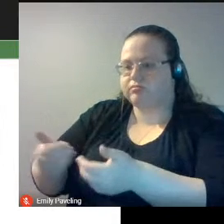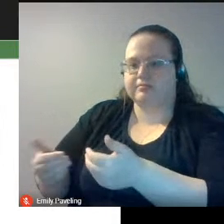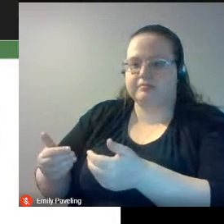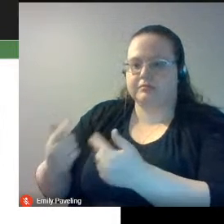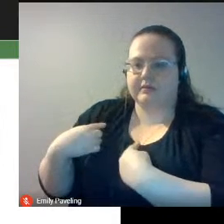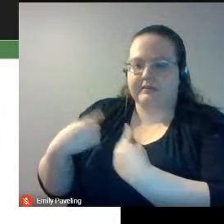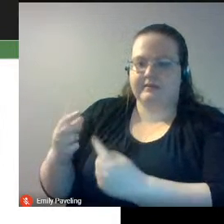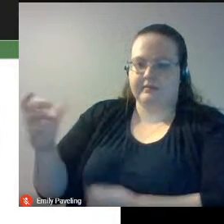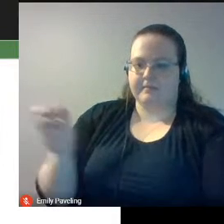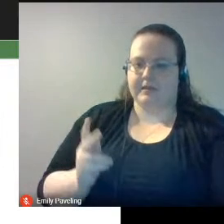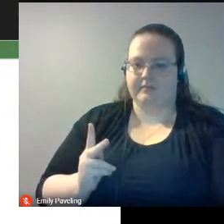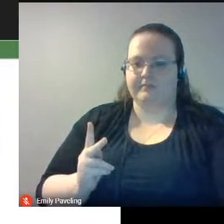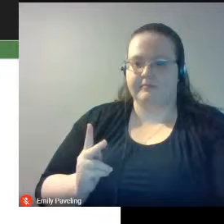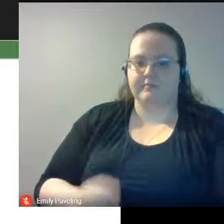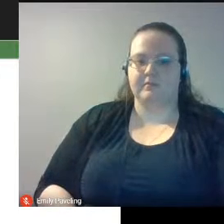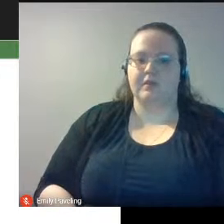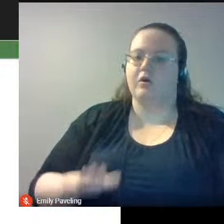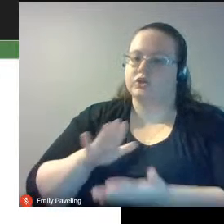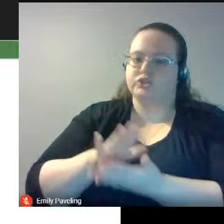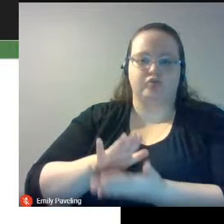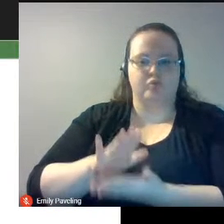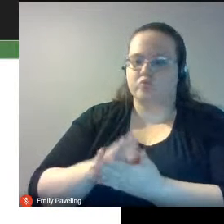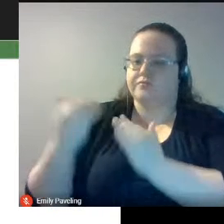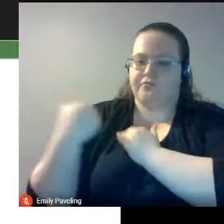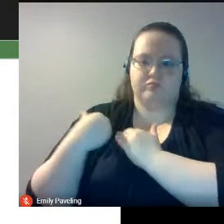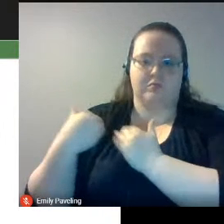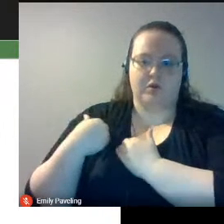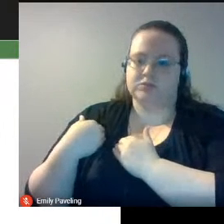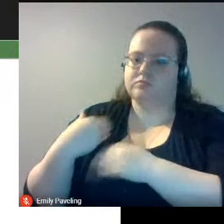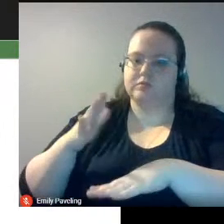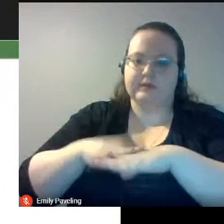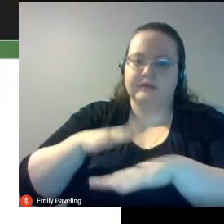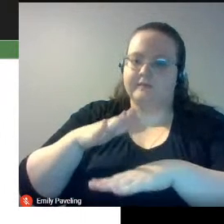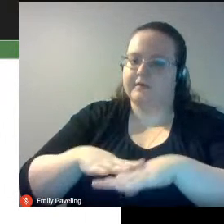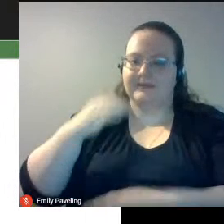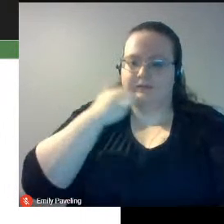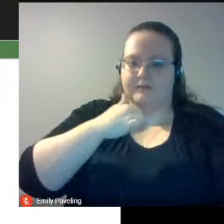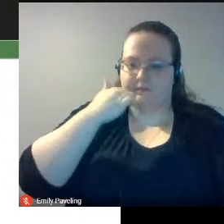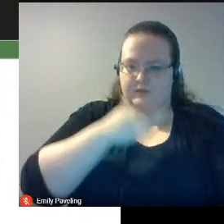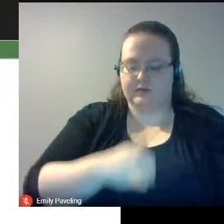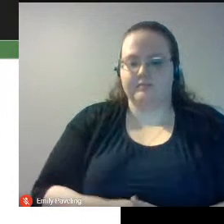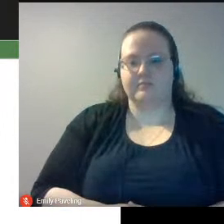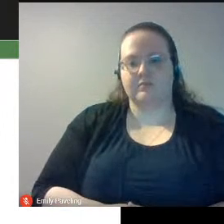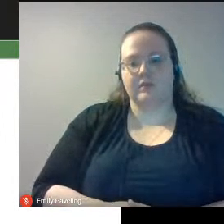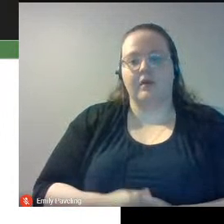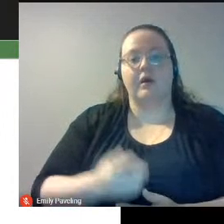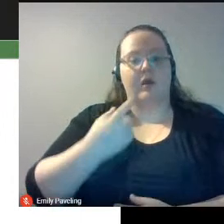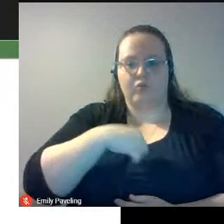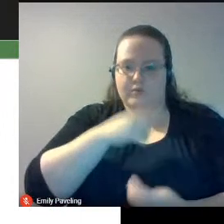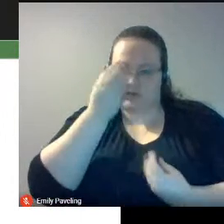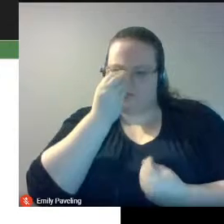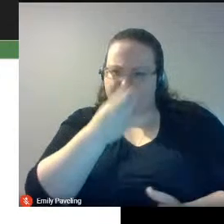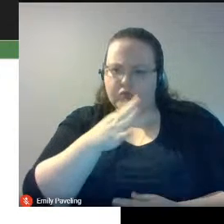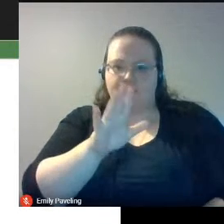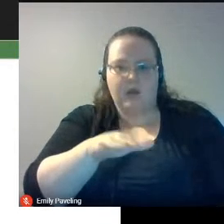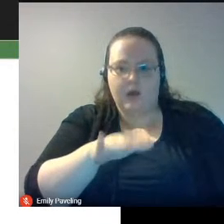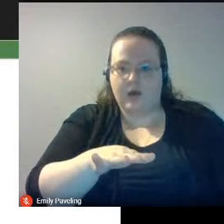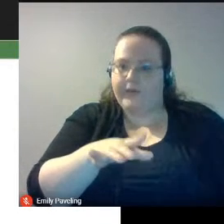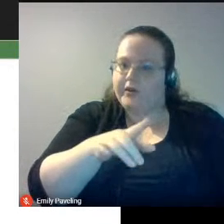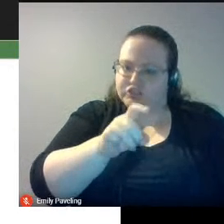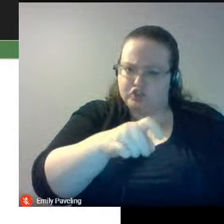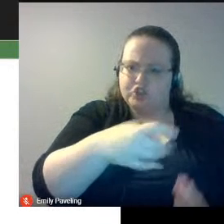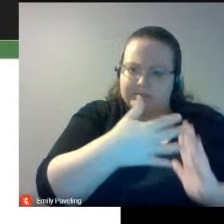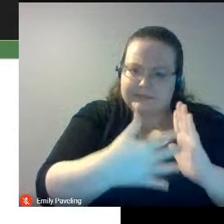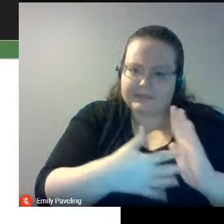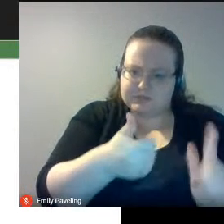informed. As I mentioned before, we will also provide guidance and direction on who needs to get tested or should